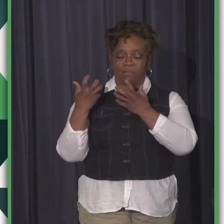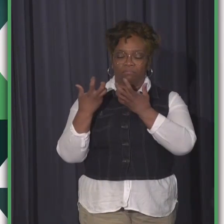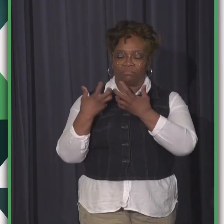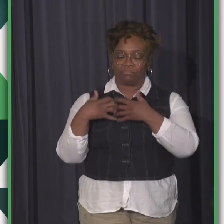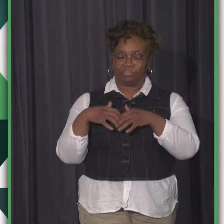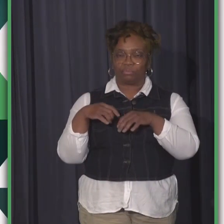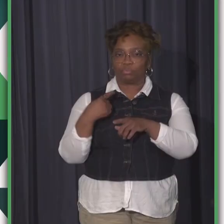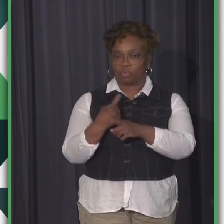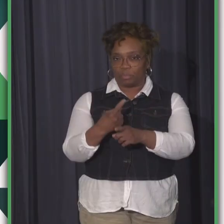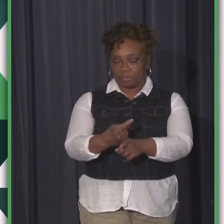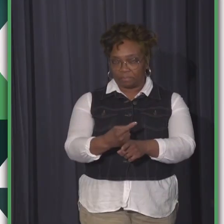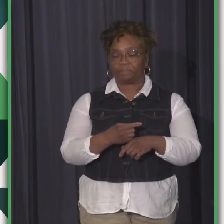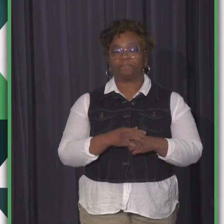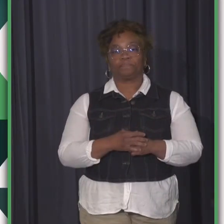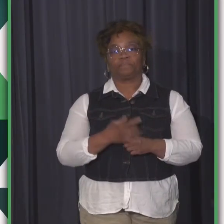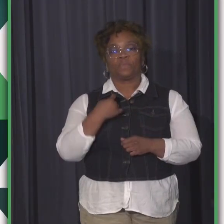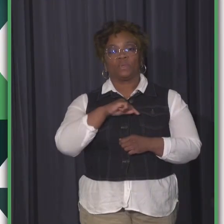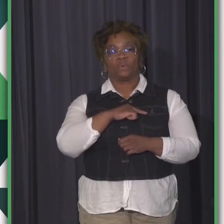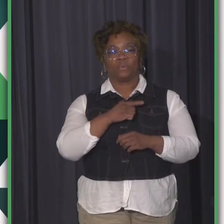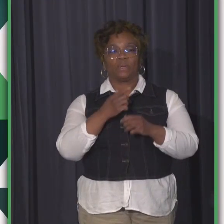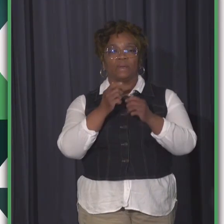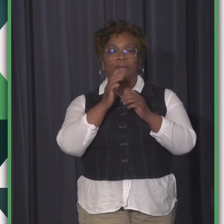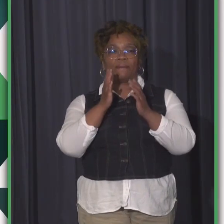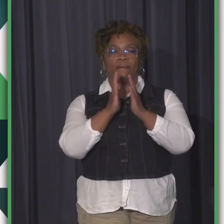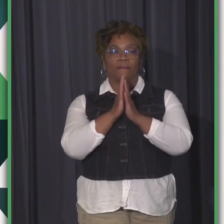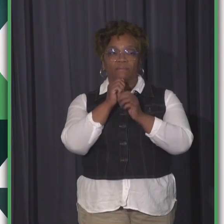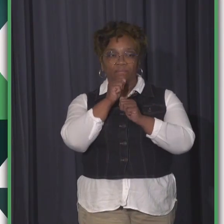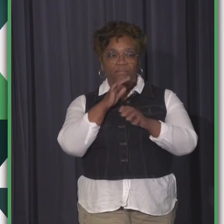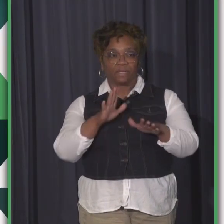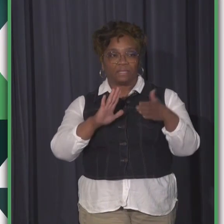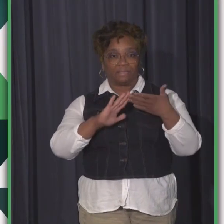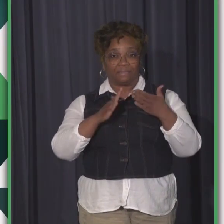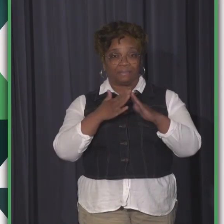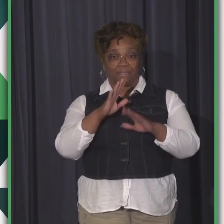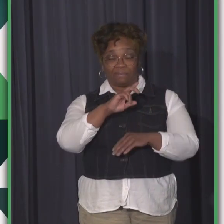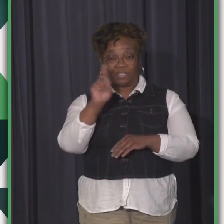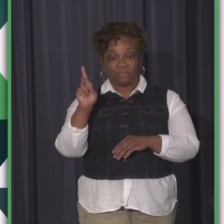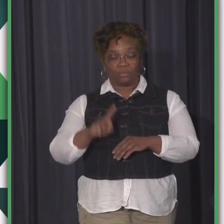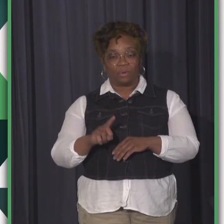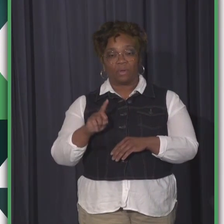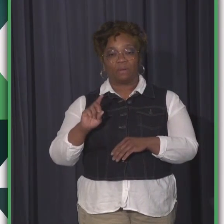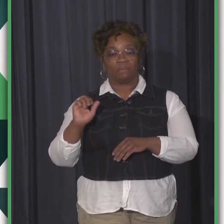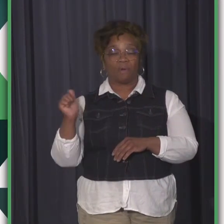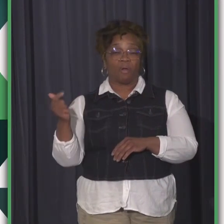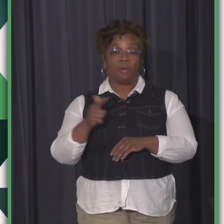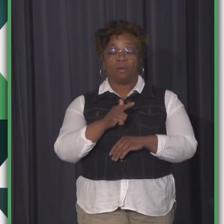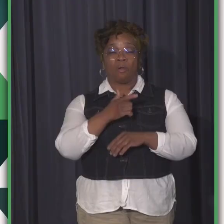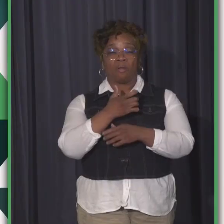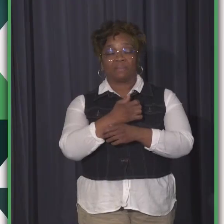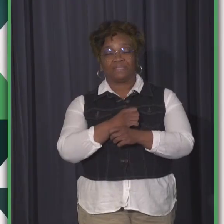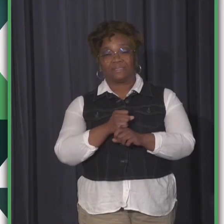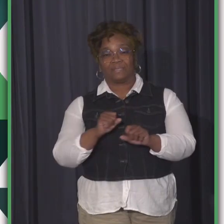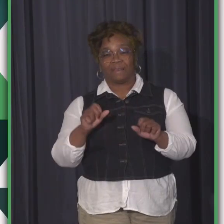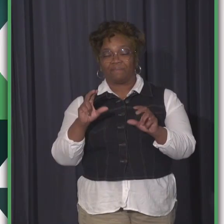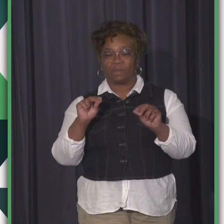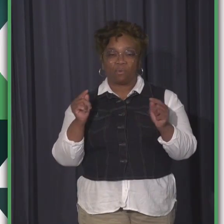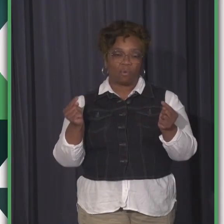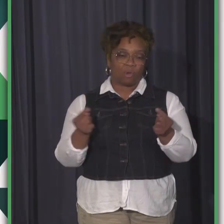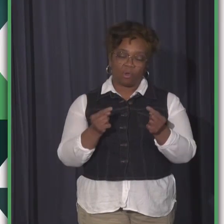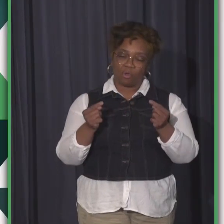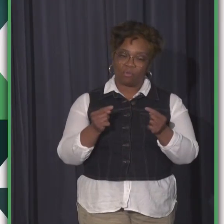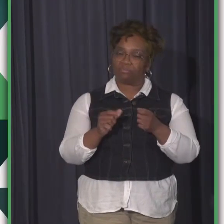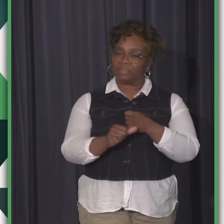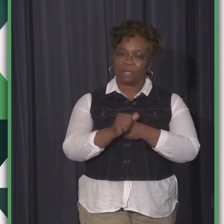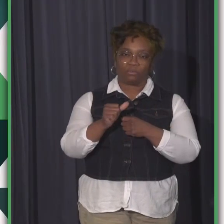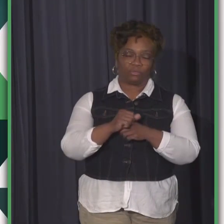order. We ask a blessing over the entire city of Detroit and to keep us all safe from hurt, harm, and danger.